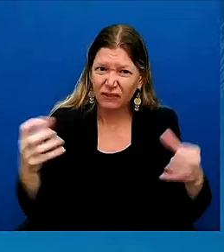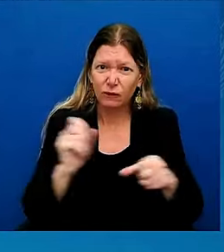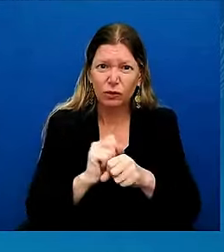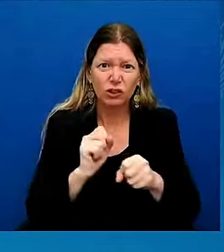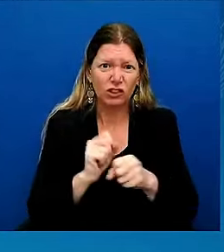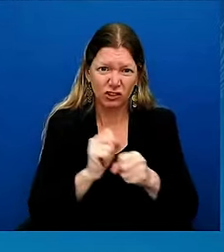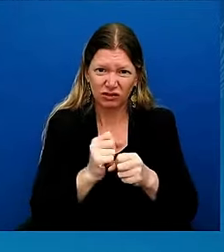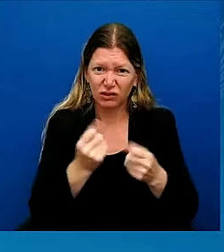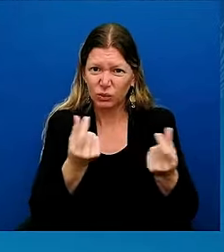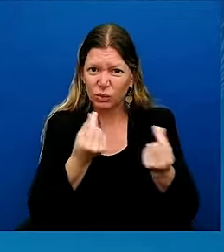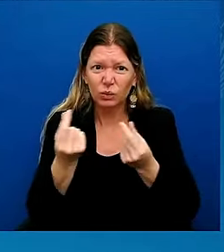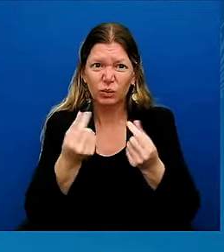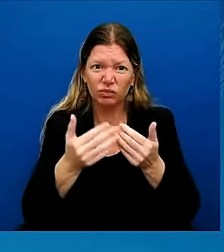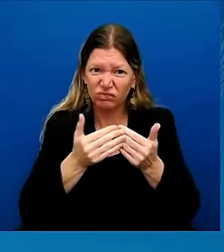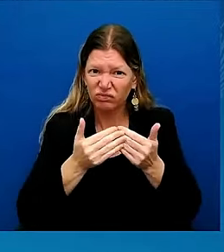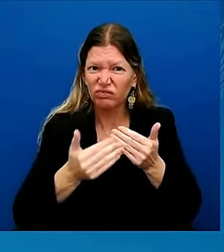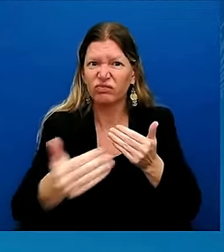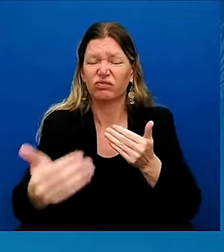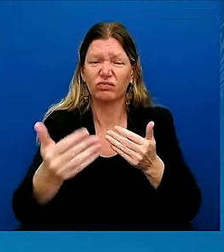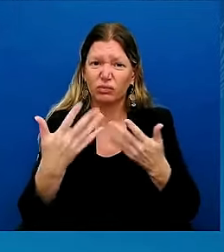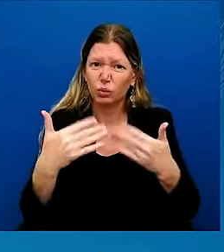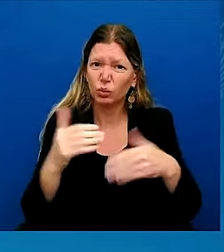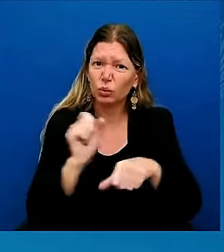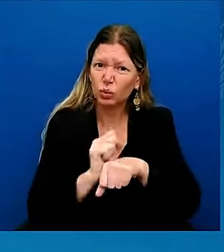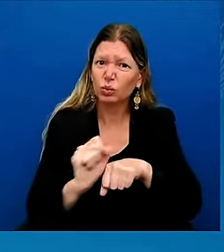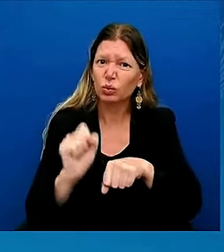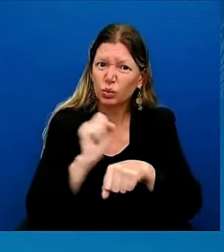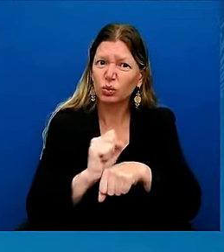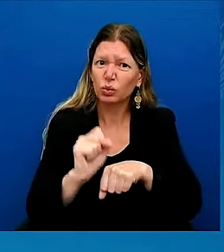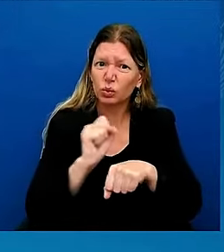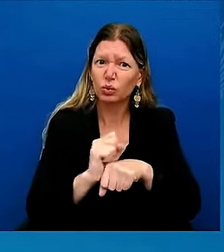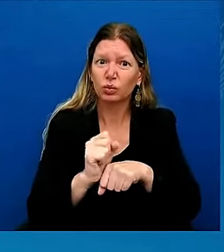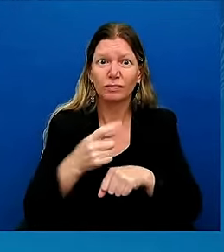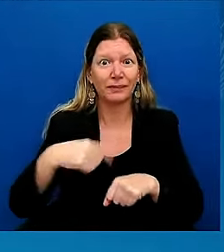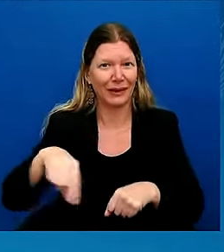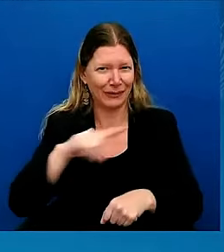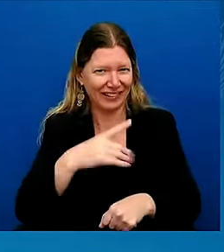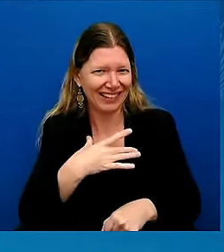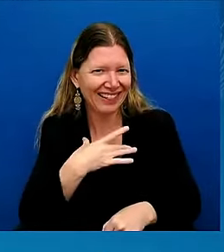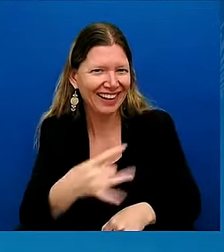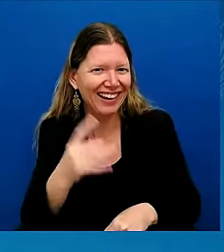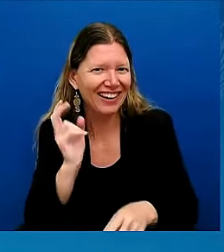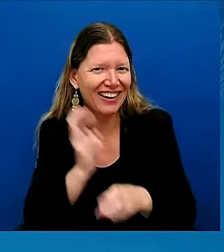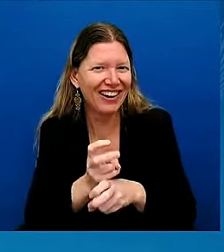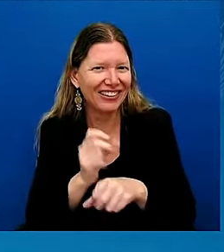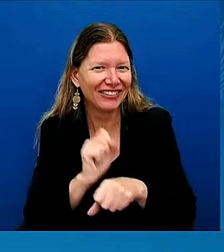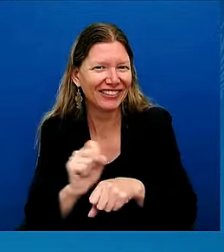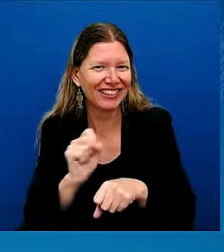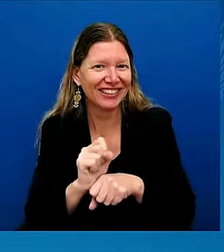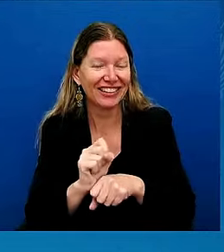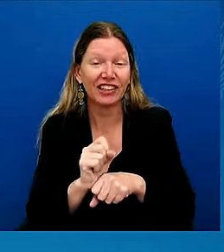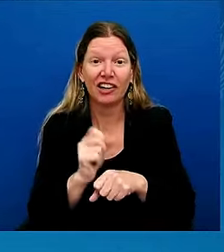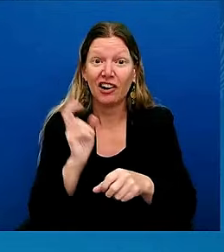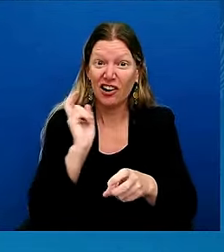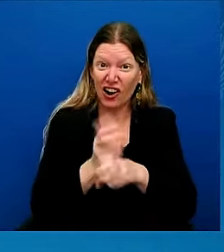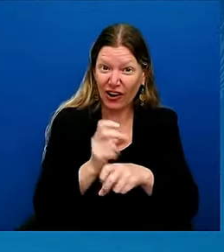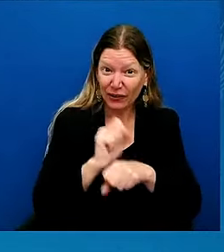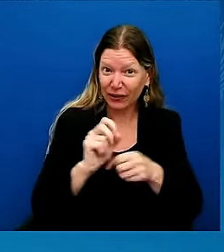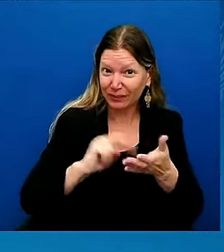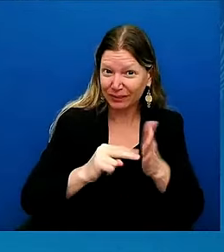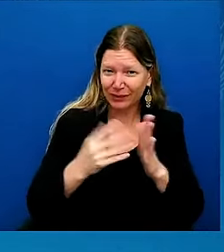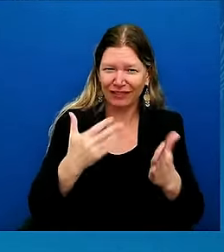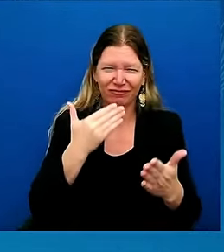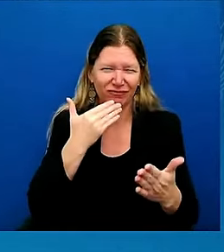work. Hard work is good work. Hard work is joyful work, I say. And I truly believe